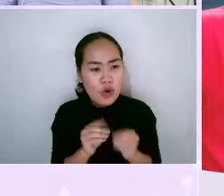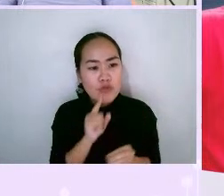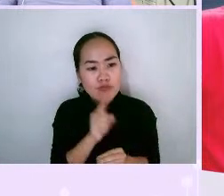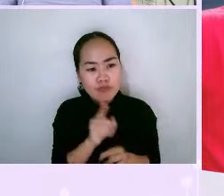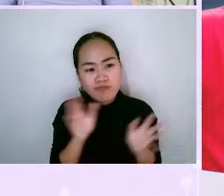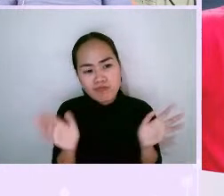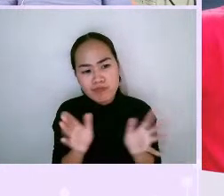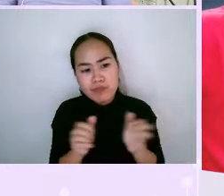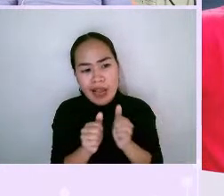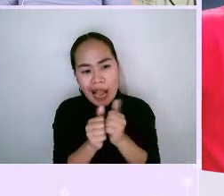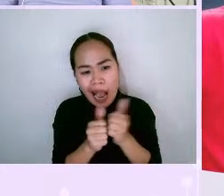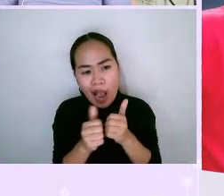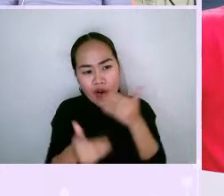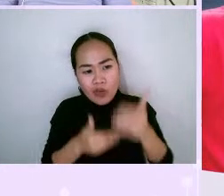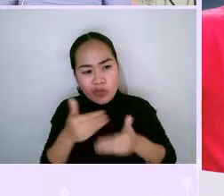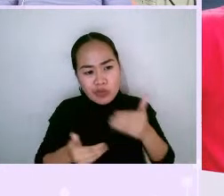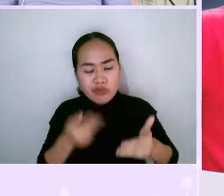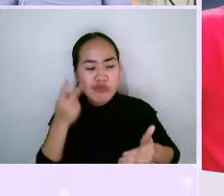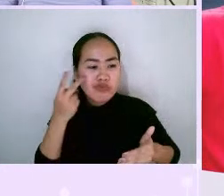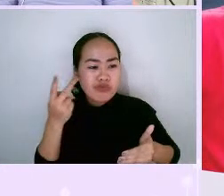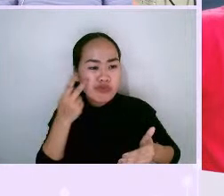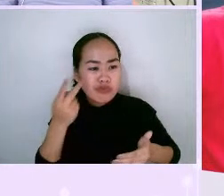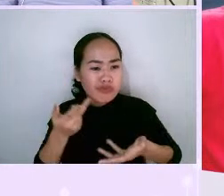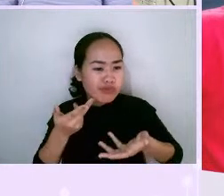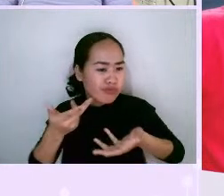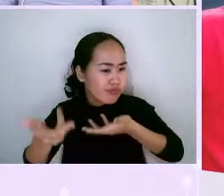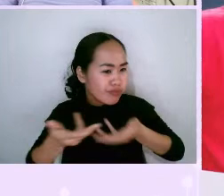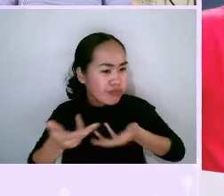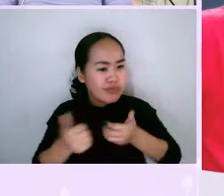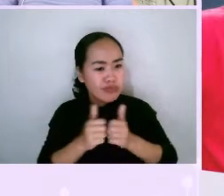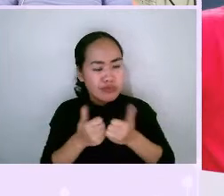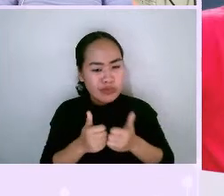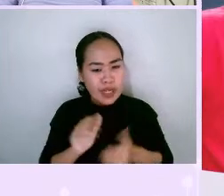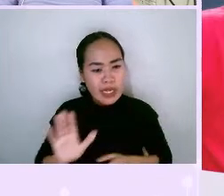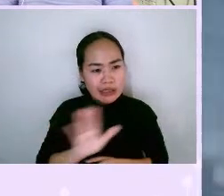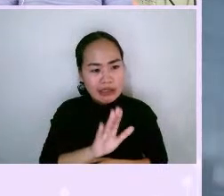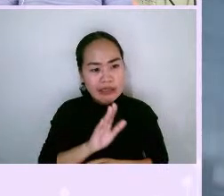delivery and monitoring of employment facilitation services.